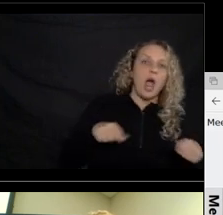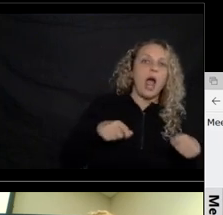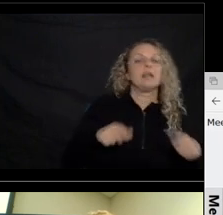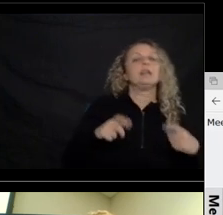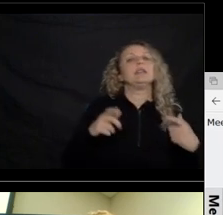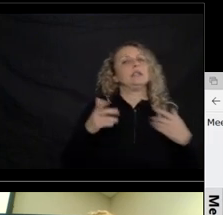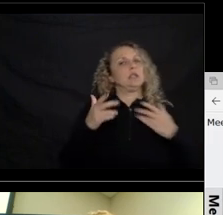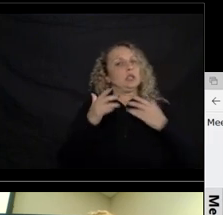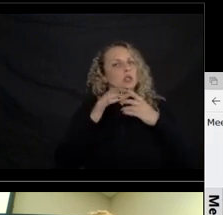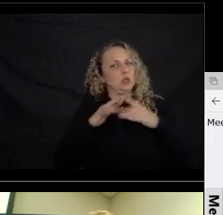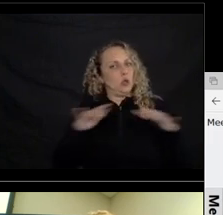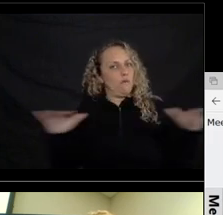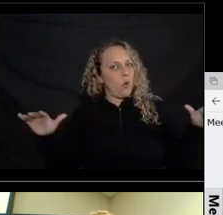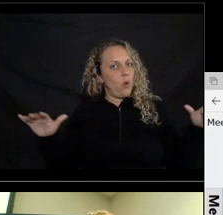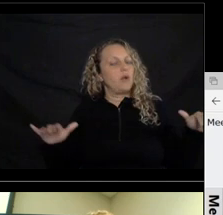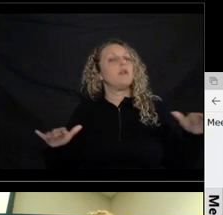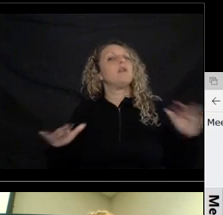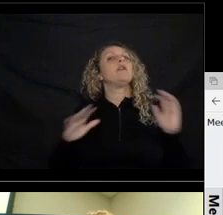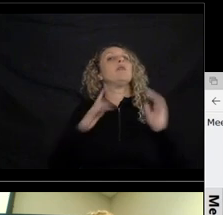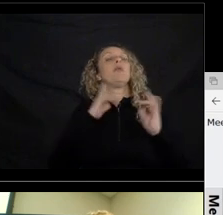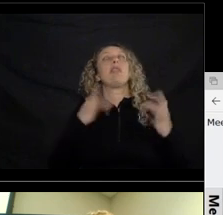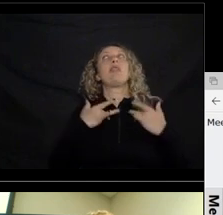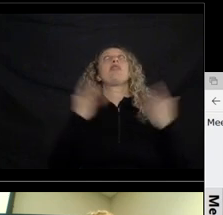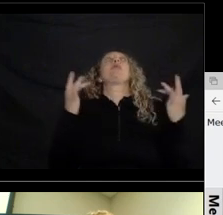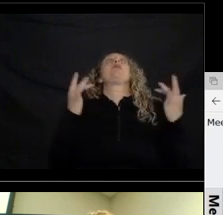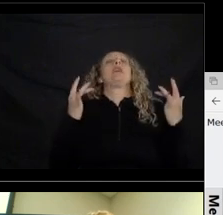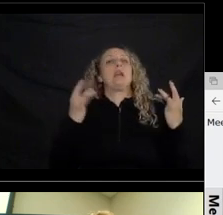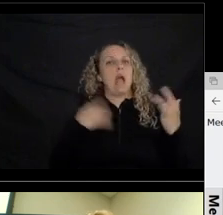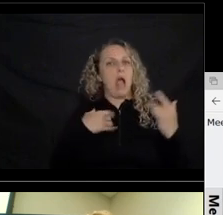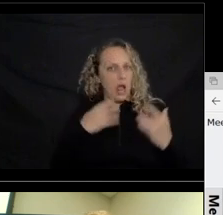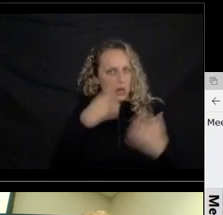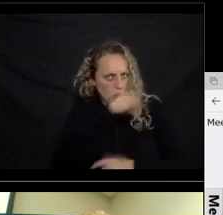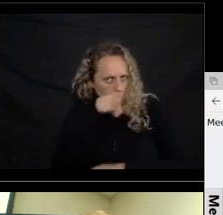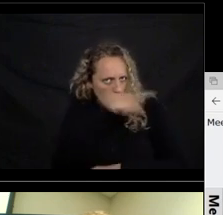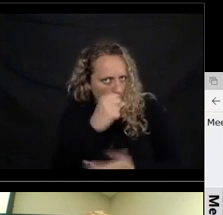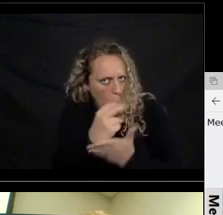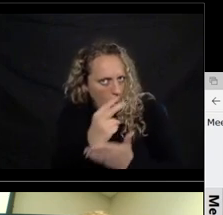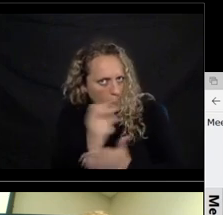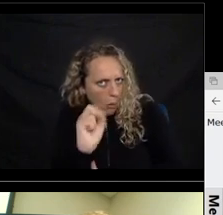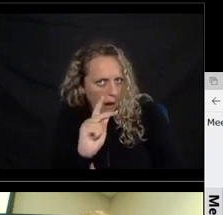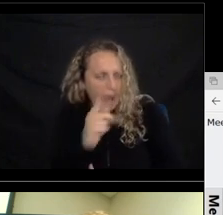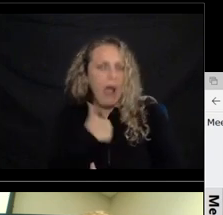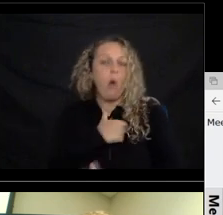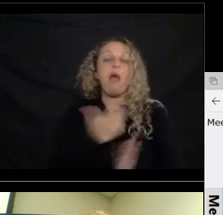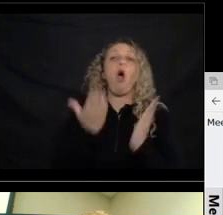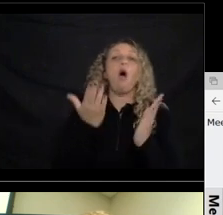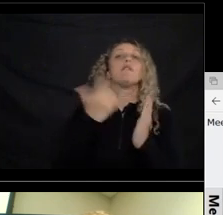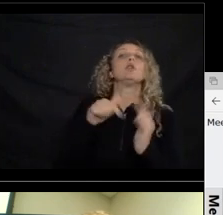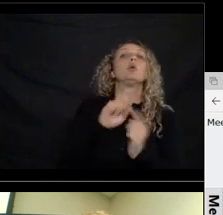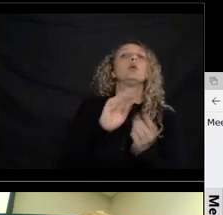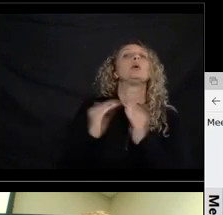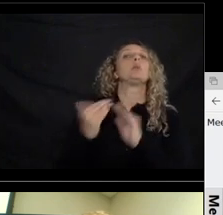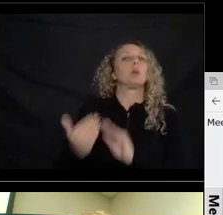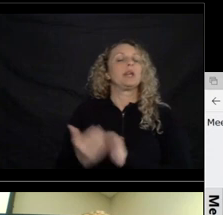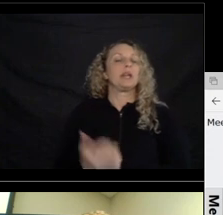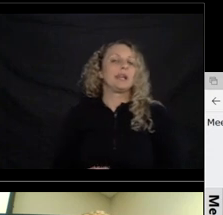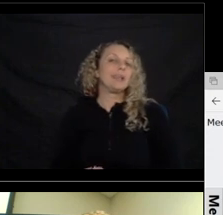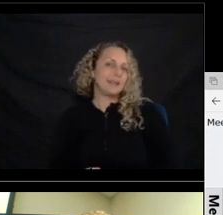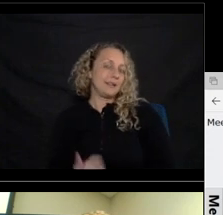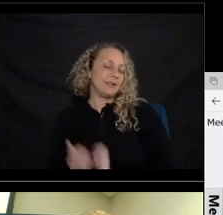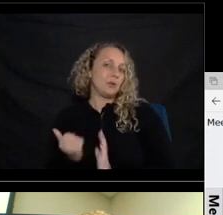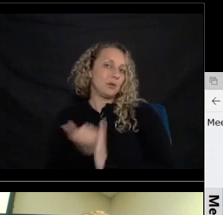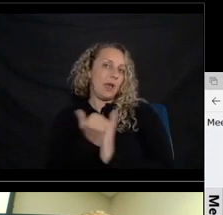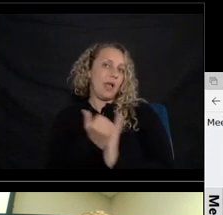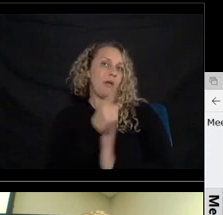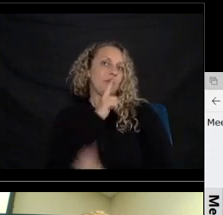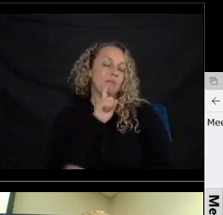so forth. And I'm just thrilled, if assuming you're okay with it, that we can offer that to our community to help out